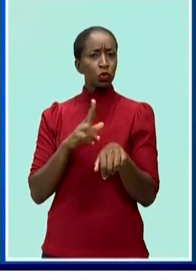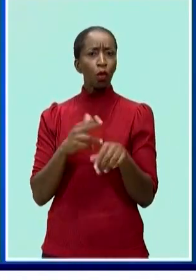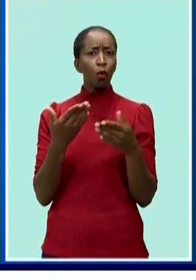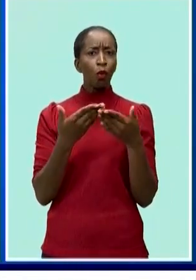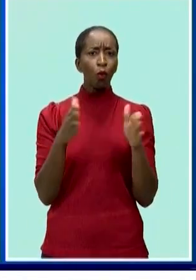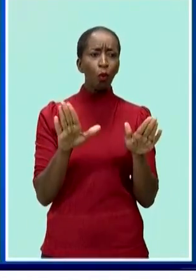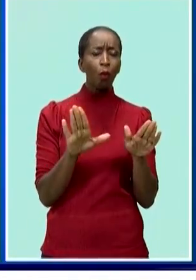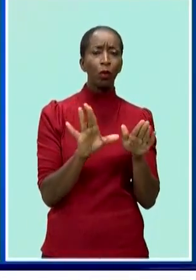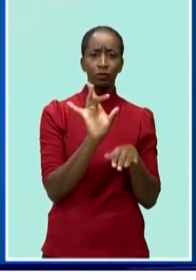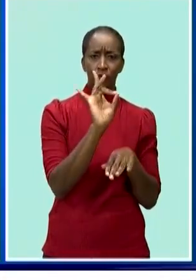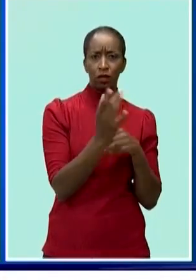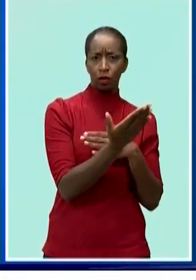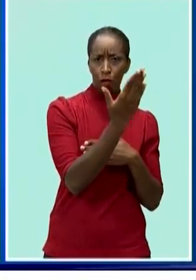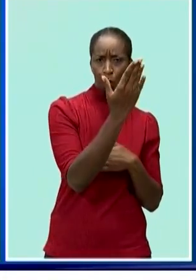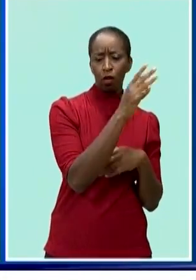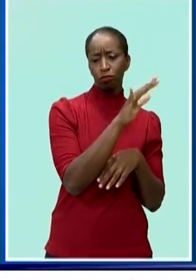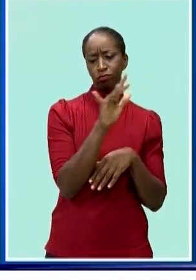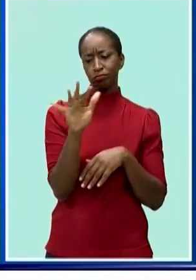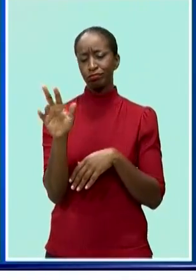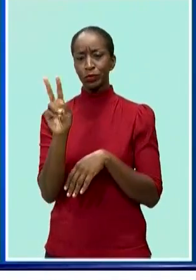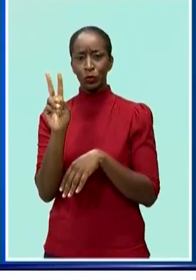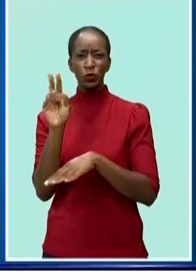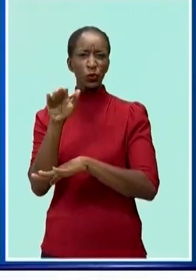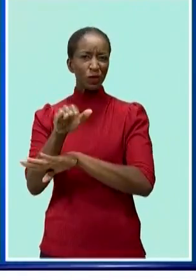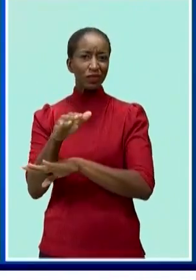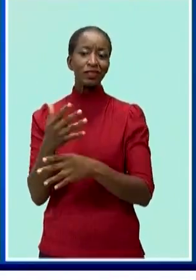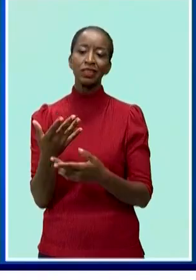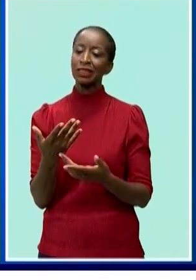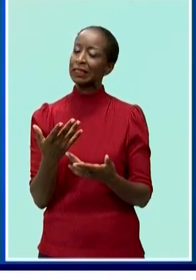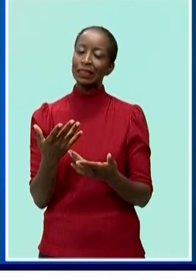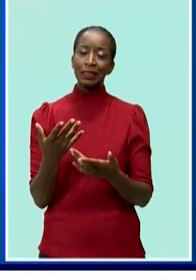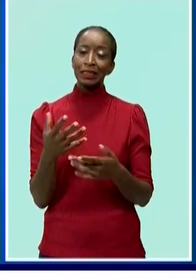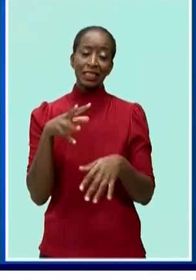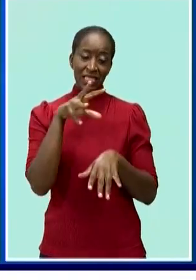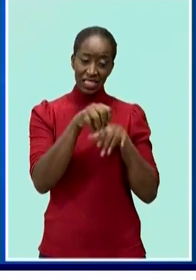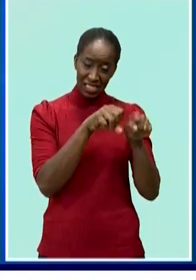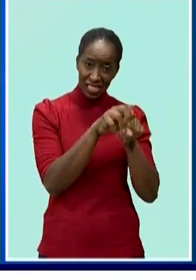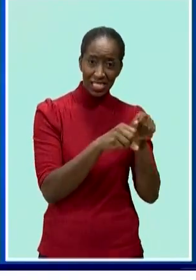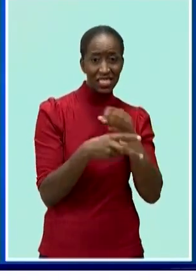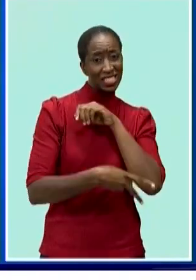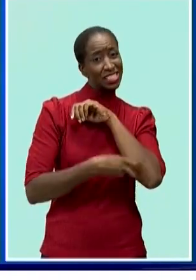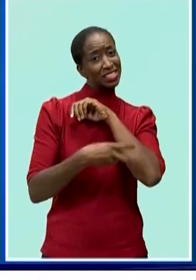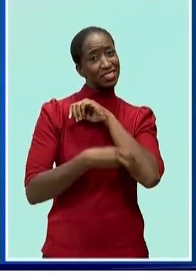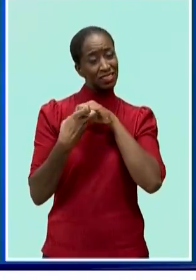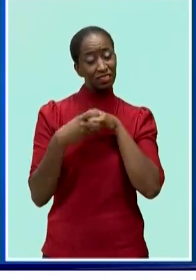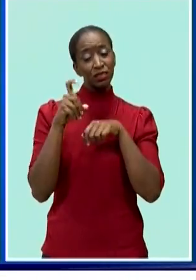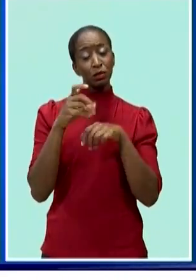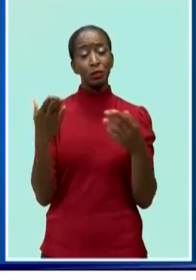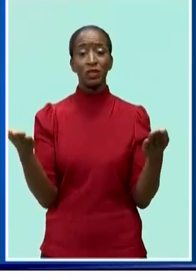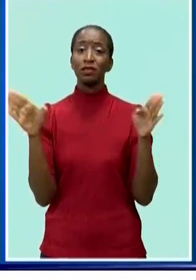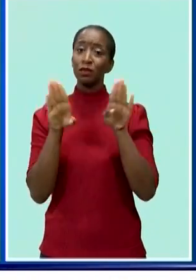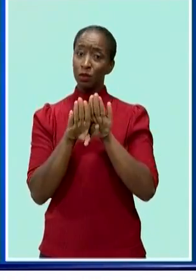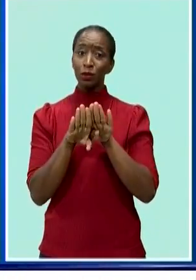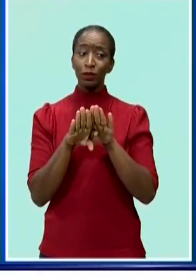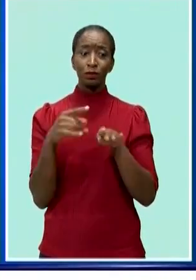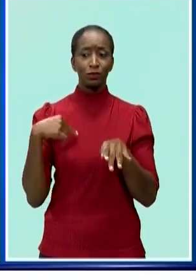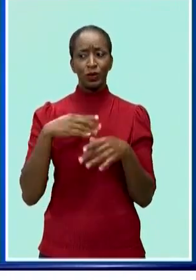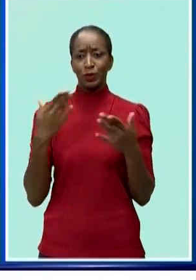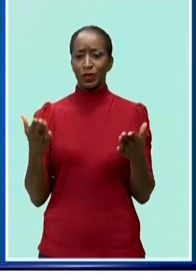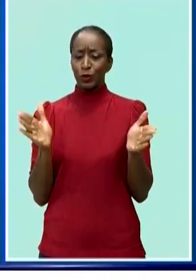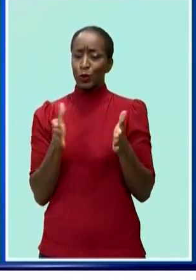close for the day and take stock to get a proper indication as to what was taken. We're a small business located in rural Barbados, so obviously any day that